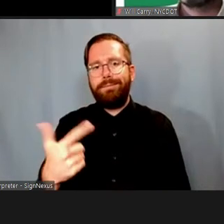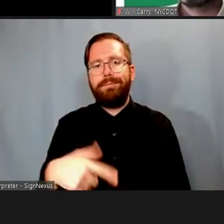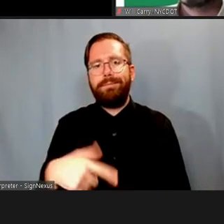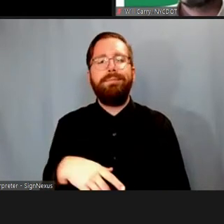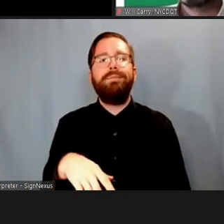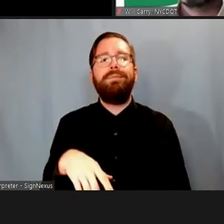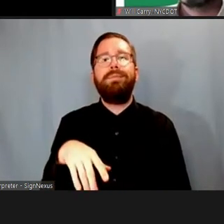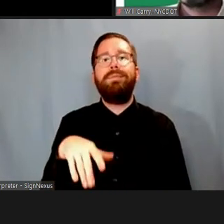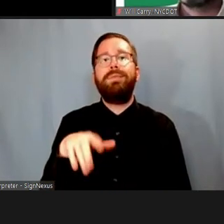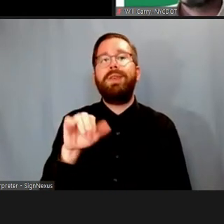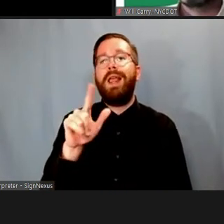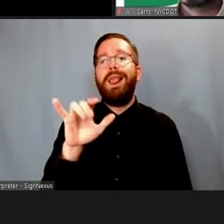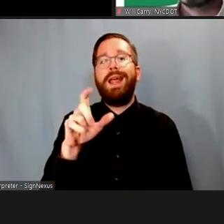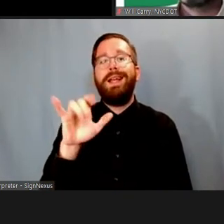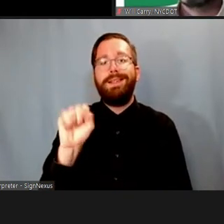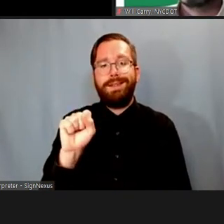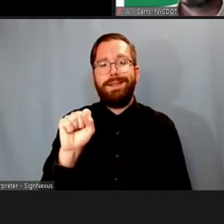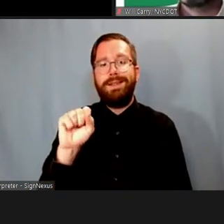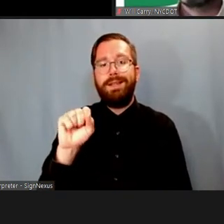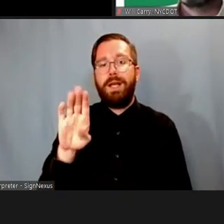alexis bruno